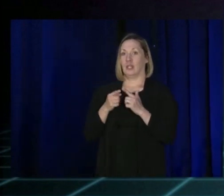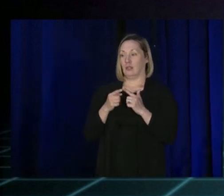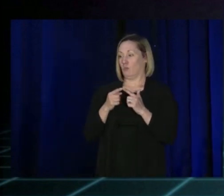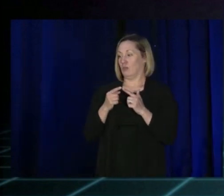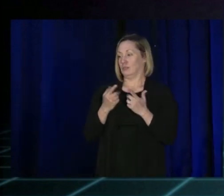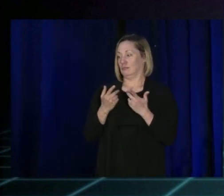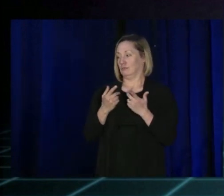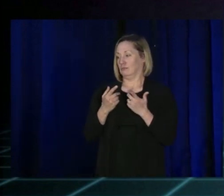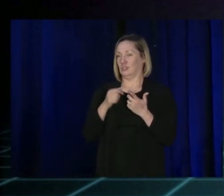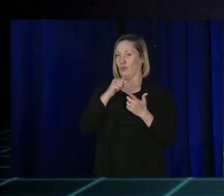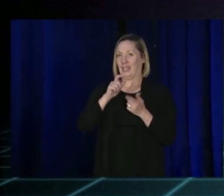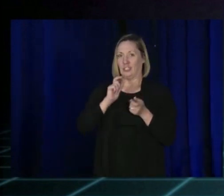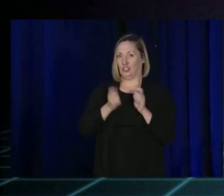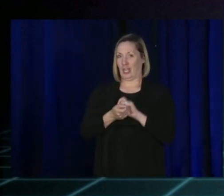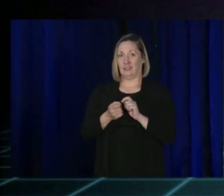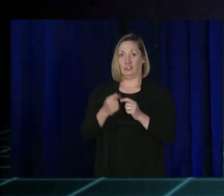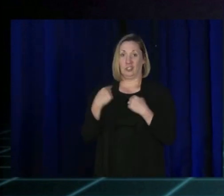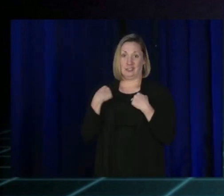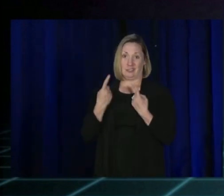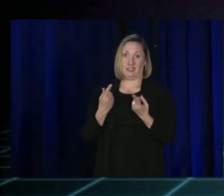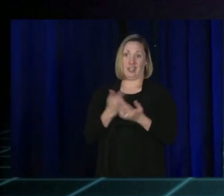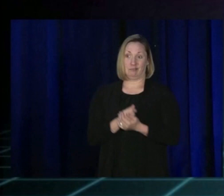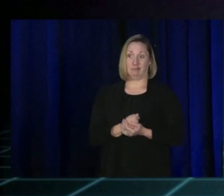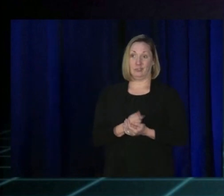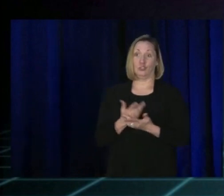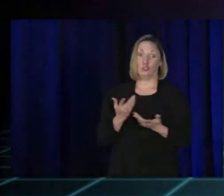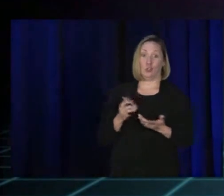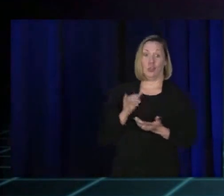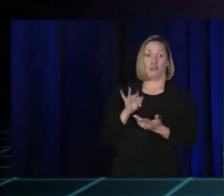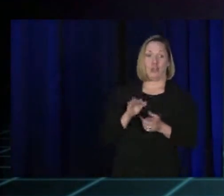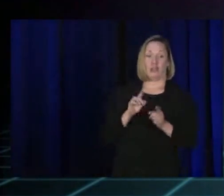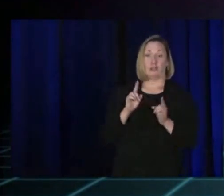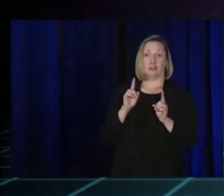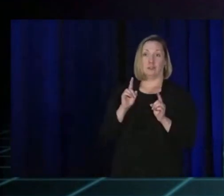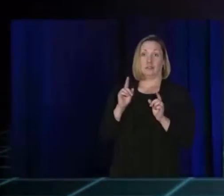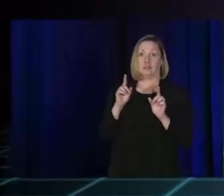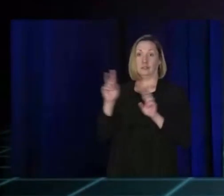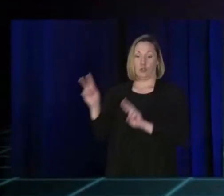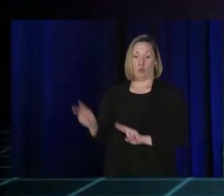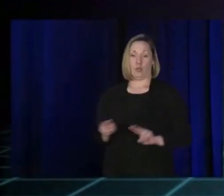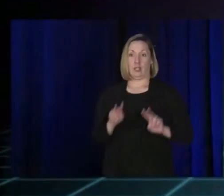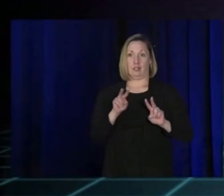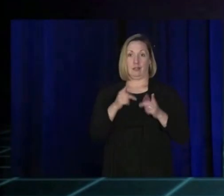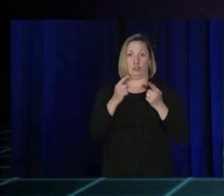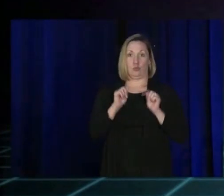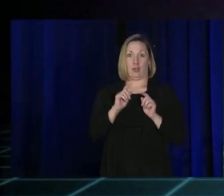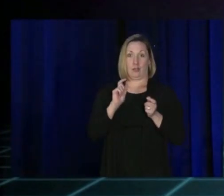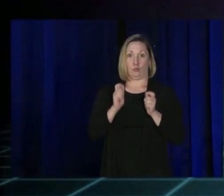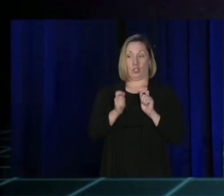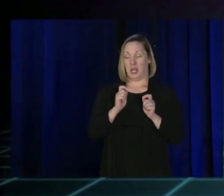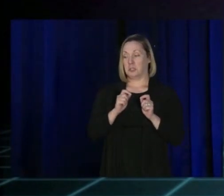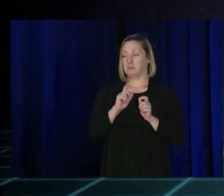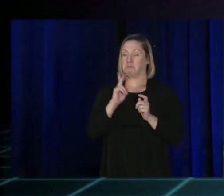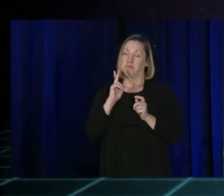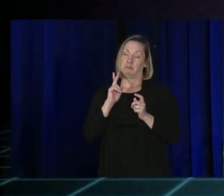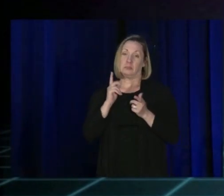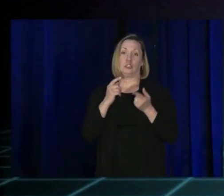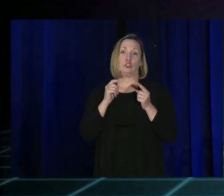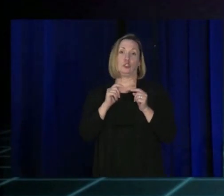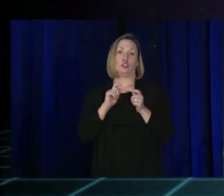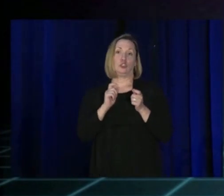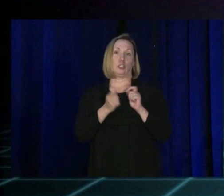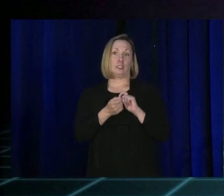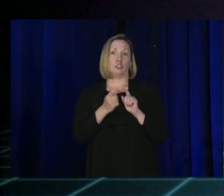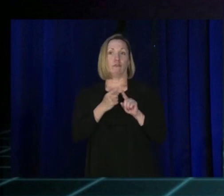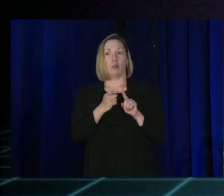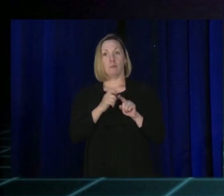hasn't changed since then. So if I go in and try to make a change, let's change it from